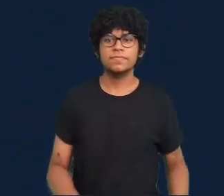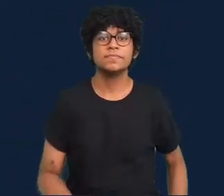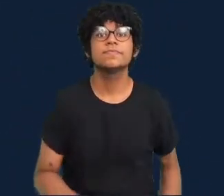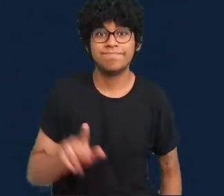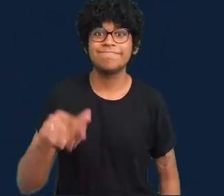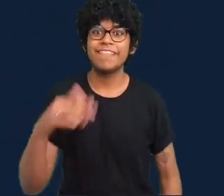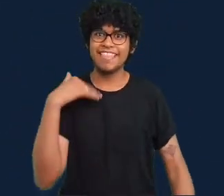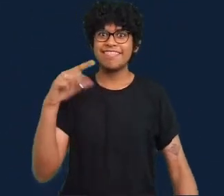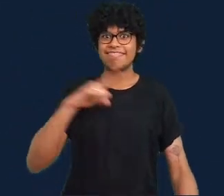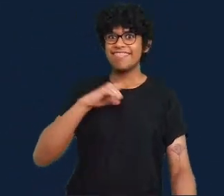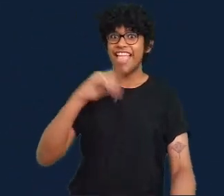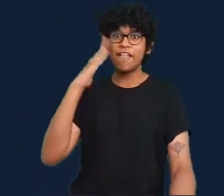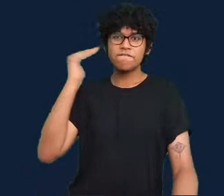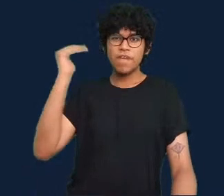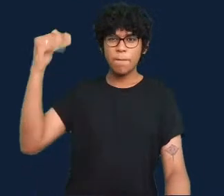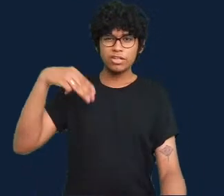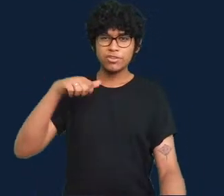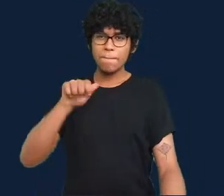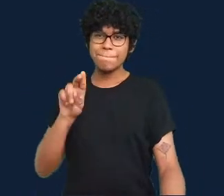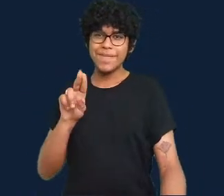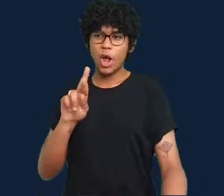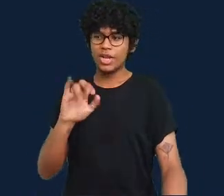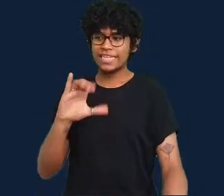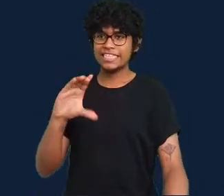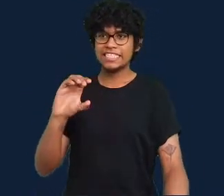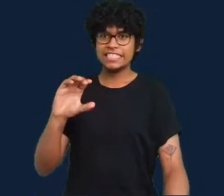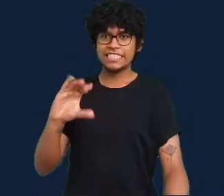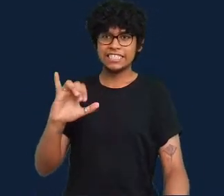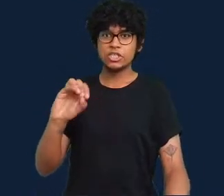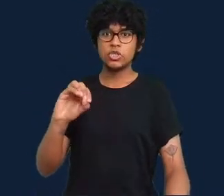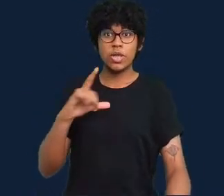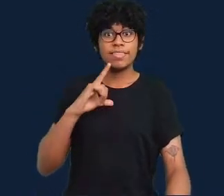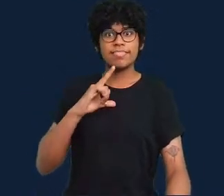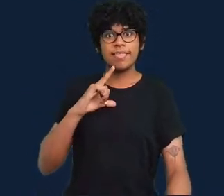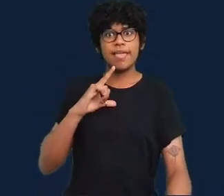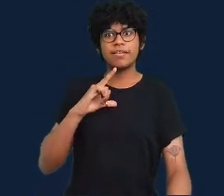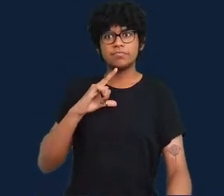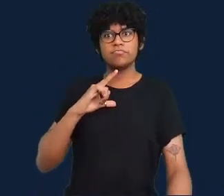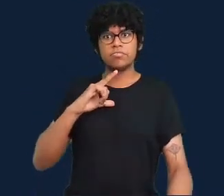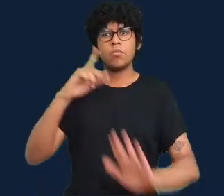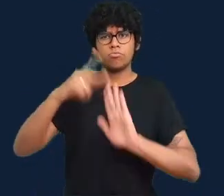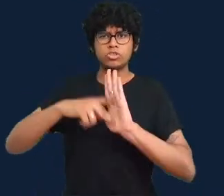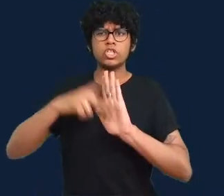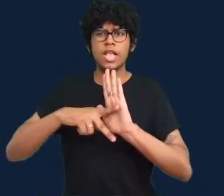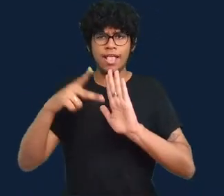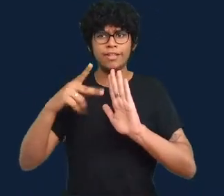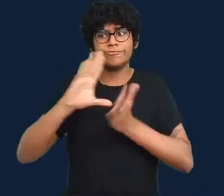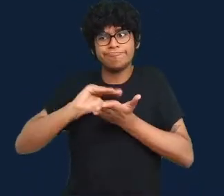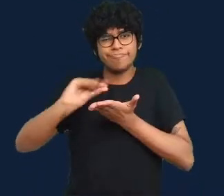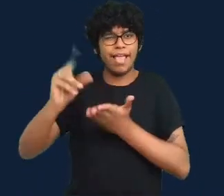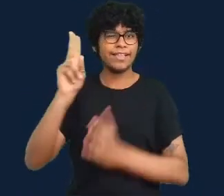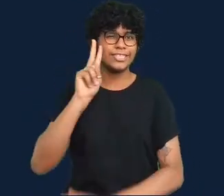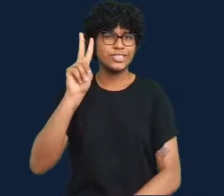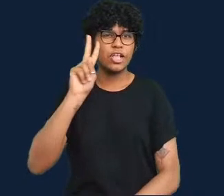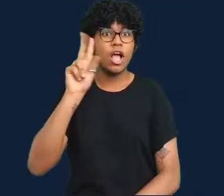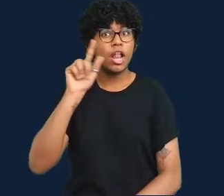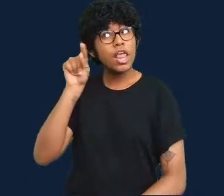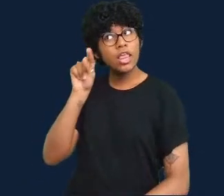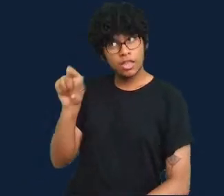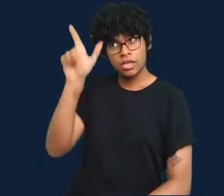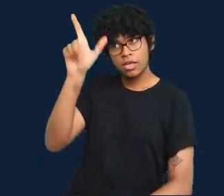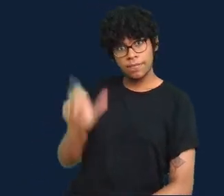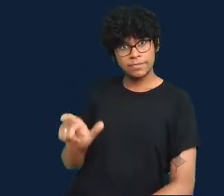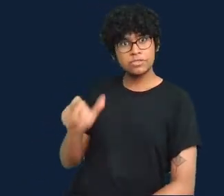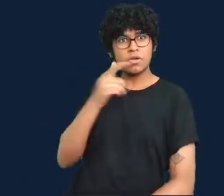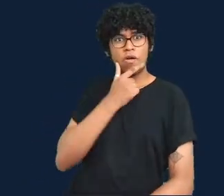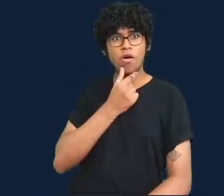Data Stories with another person. So he, for example, led the making of some of these dashboards.